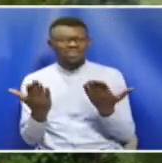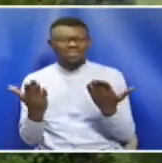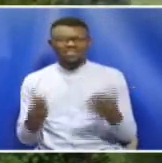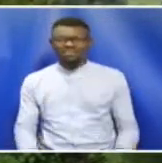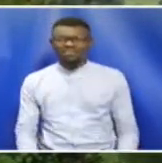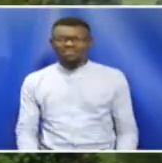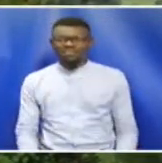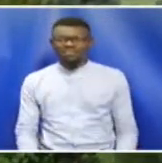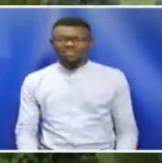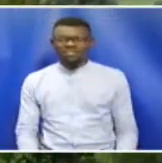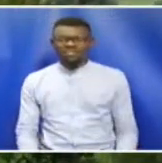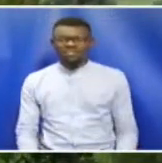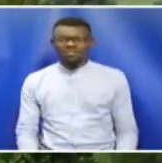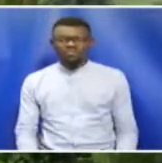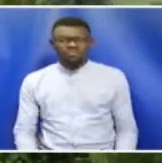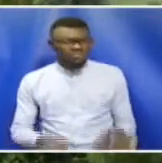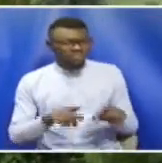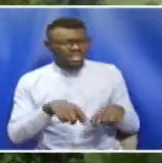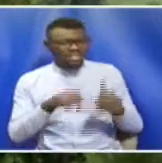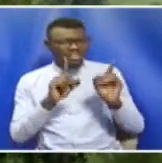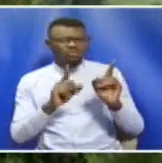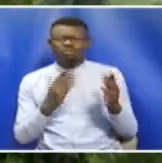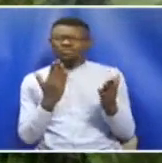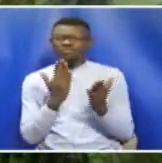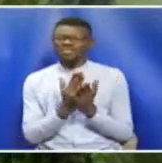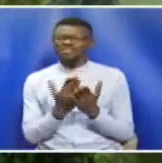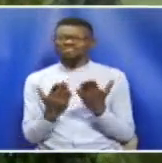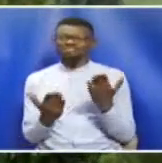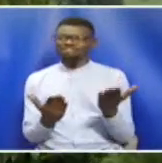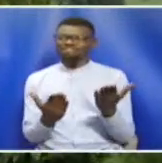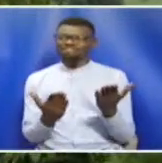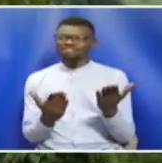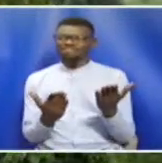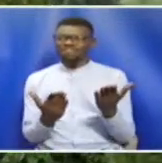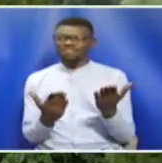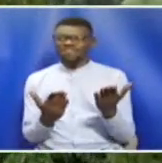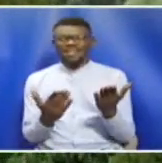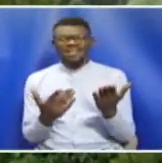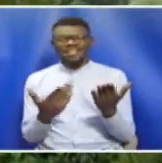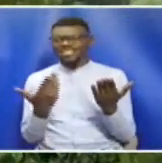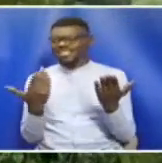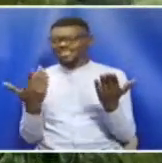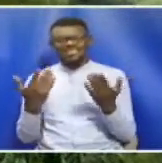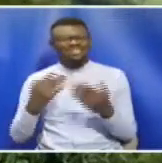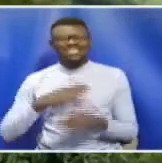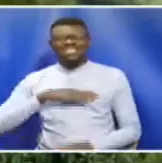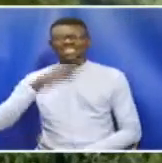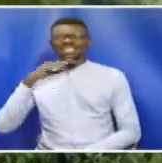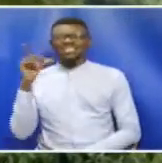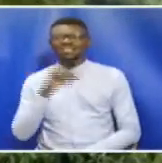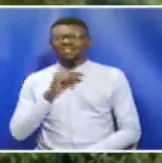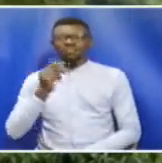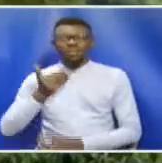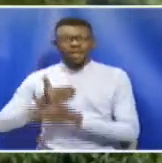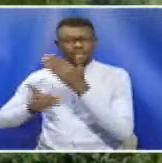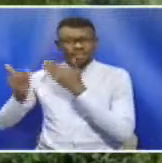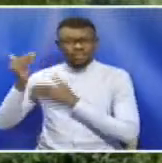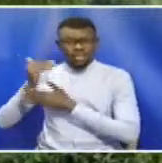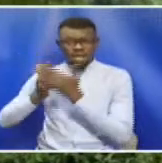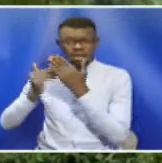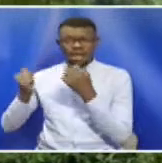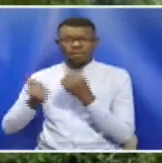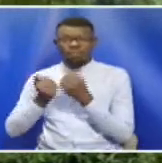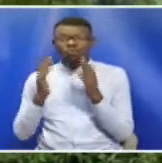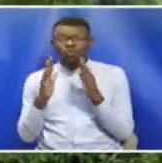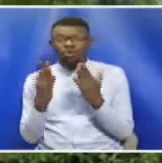look at it, that could have definitely read this death. From history and from what we see